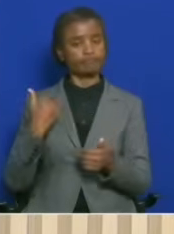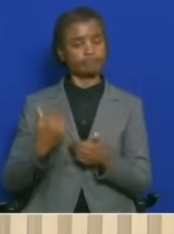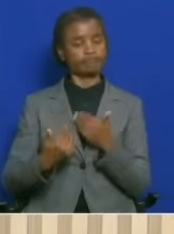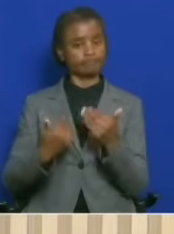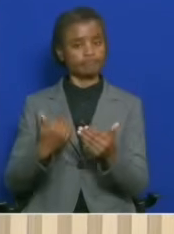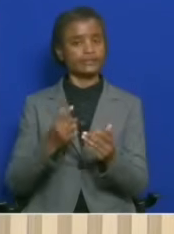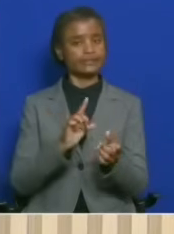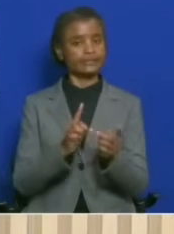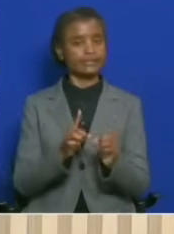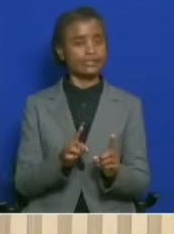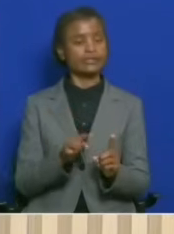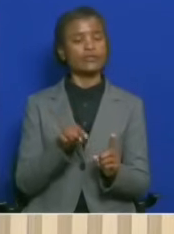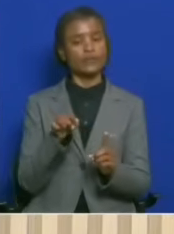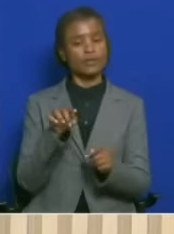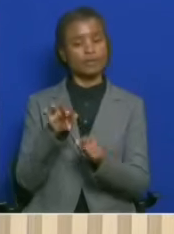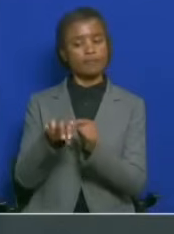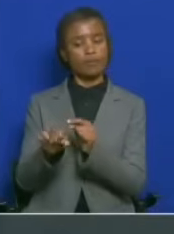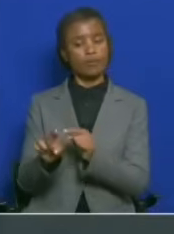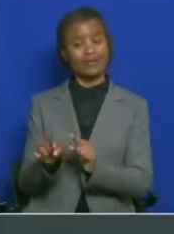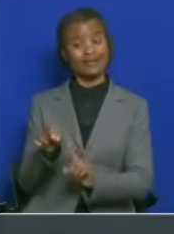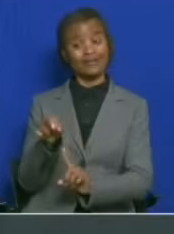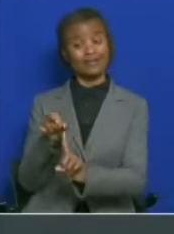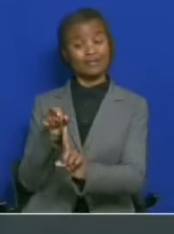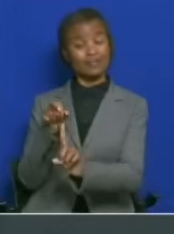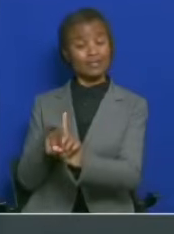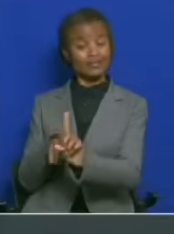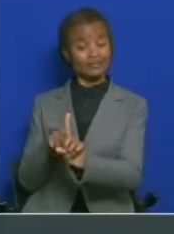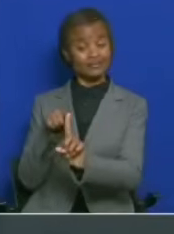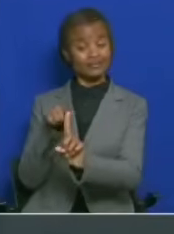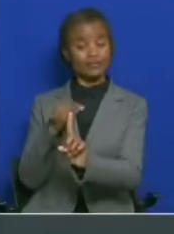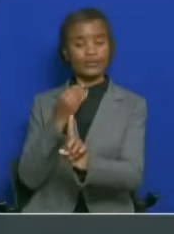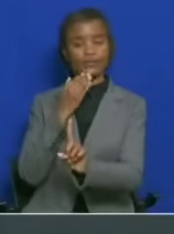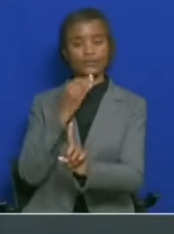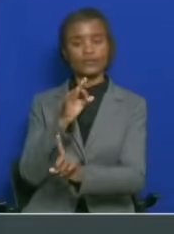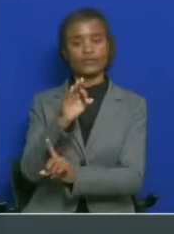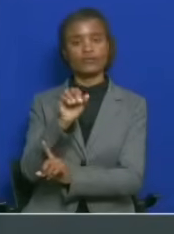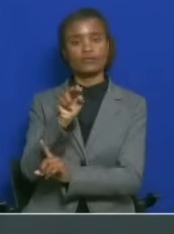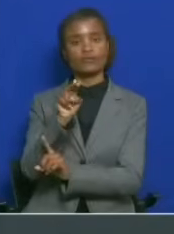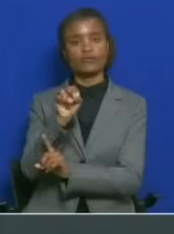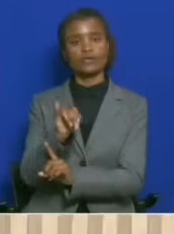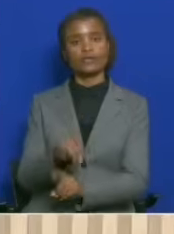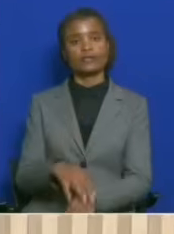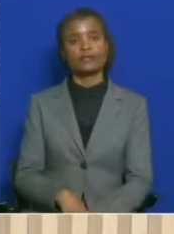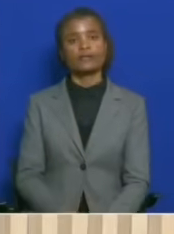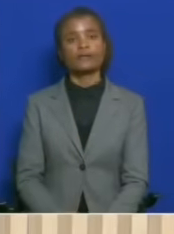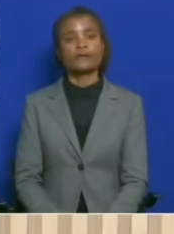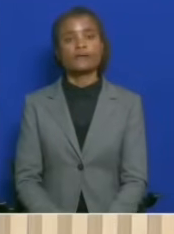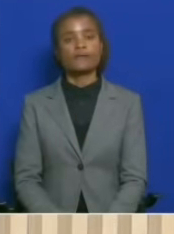Fani.